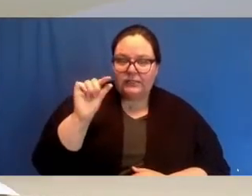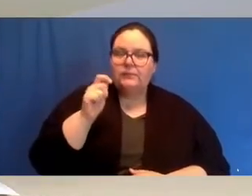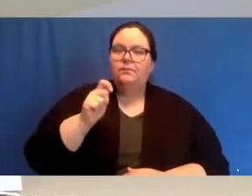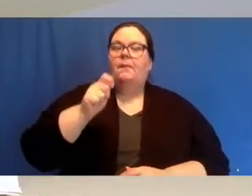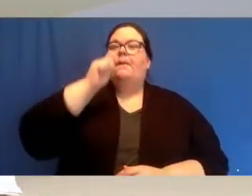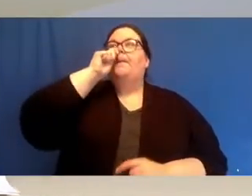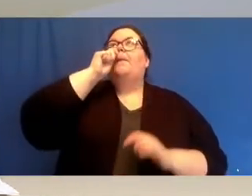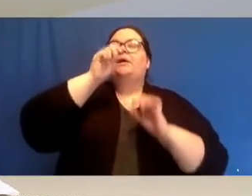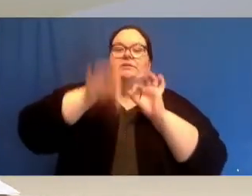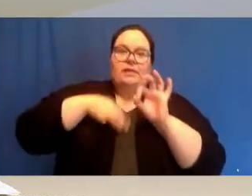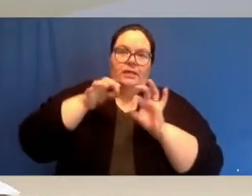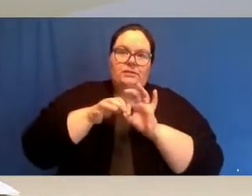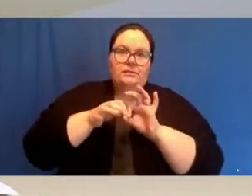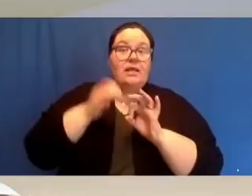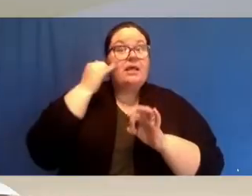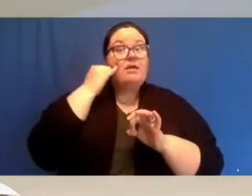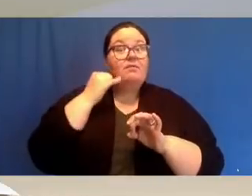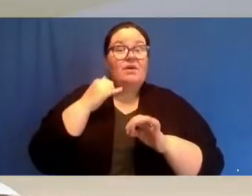feeling well.